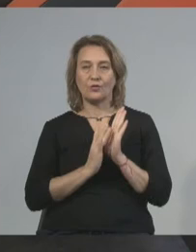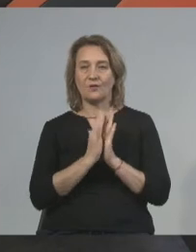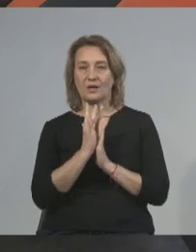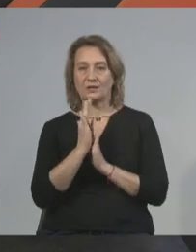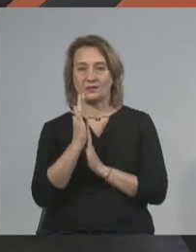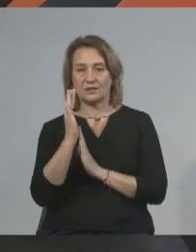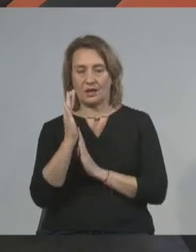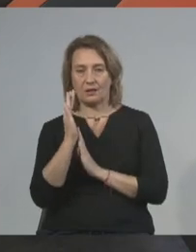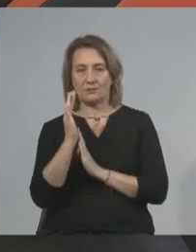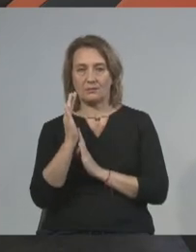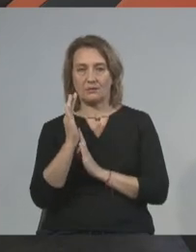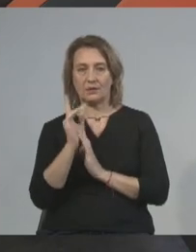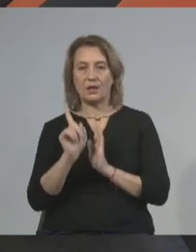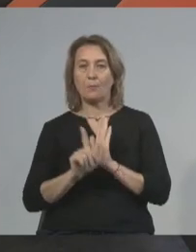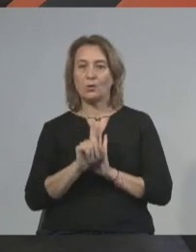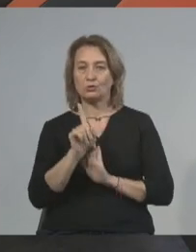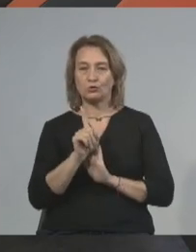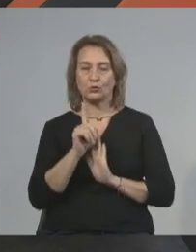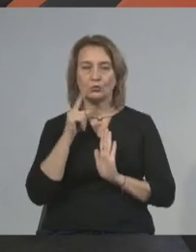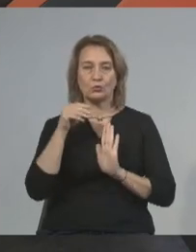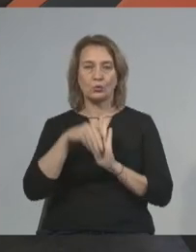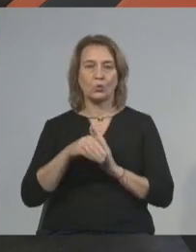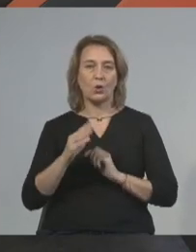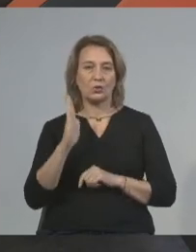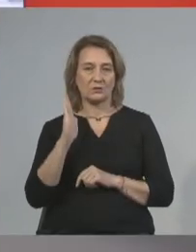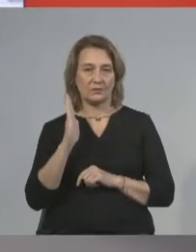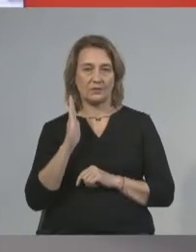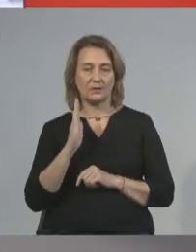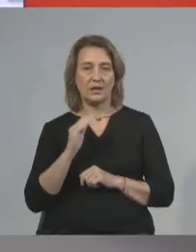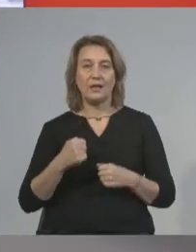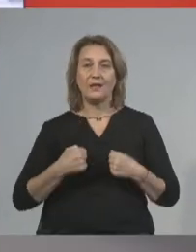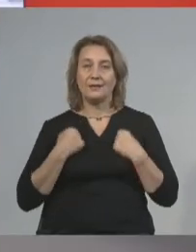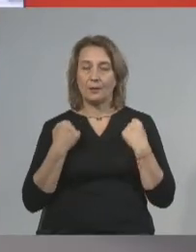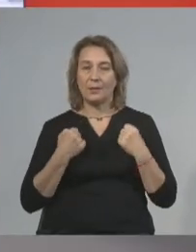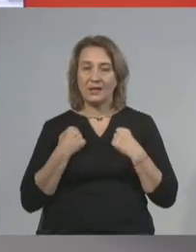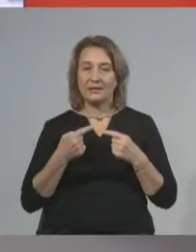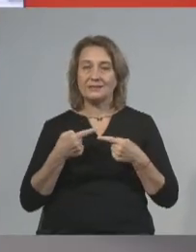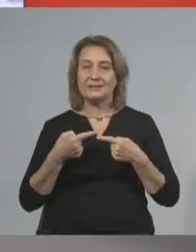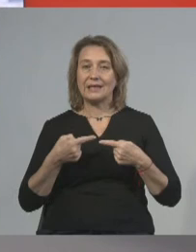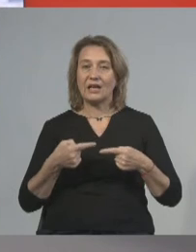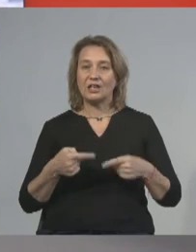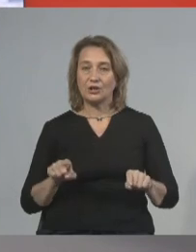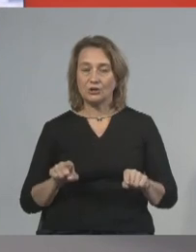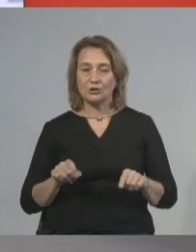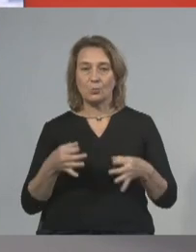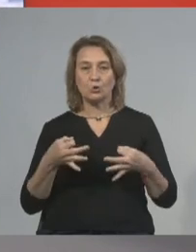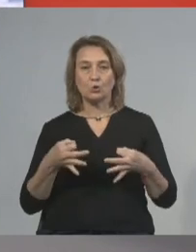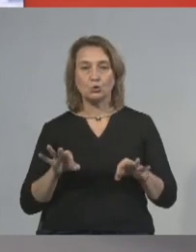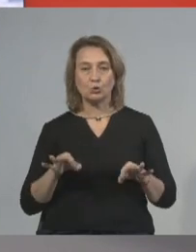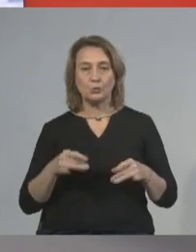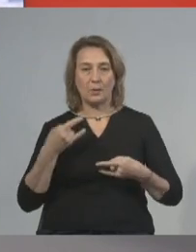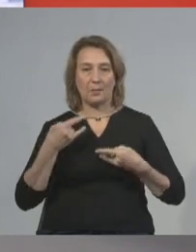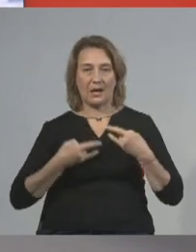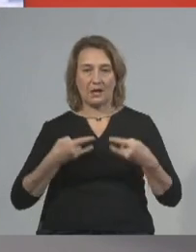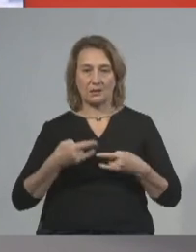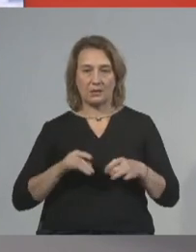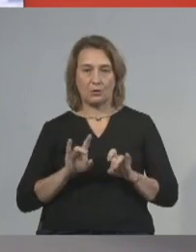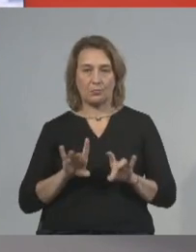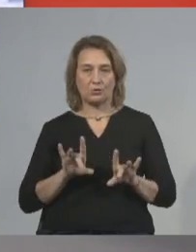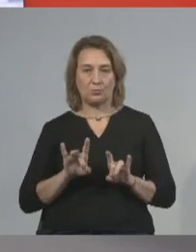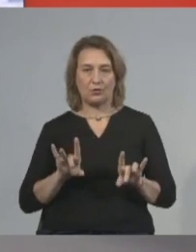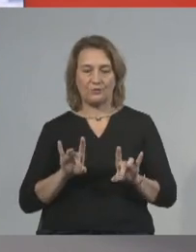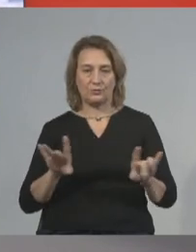yes that's in the long-term perspective but from for the short-term perspective he tried trying to disseminate by other